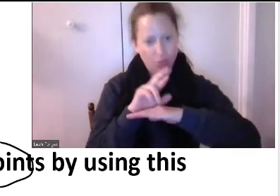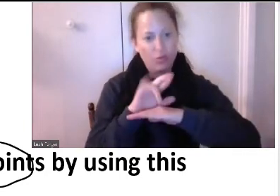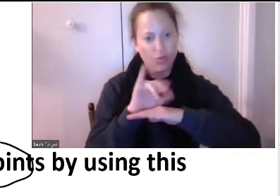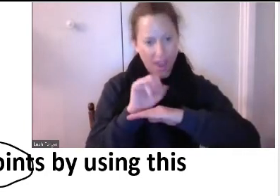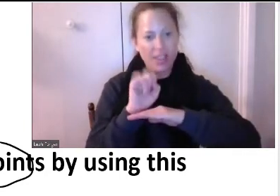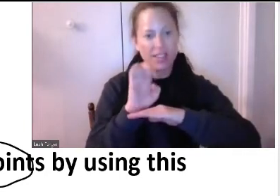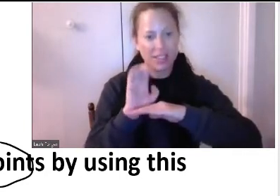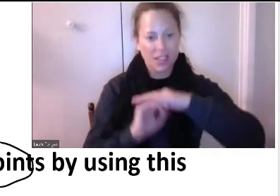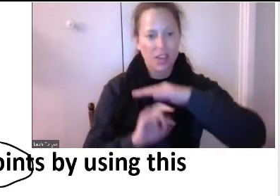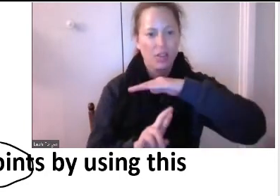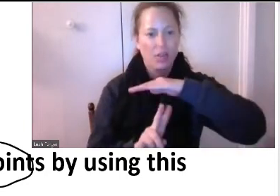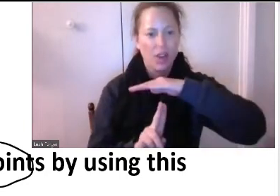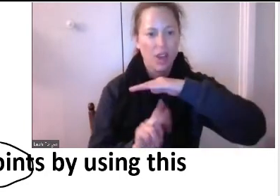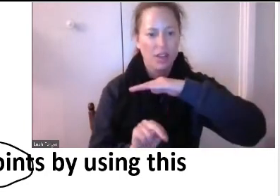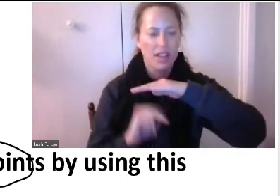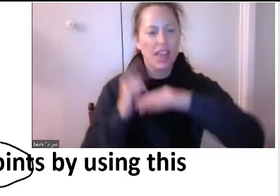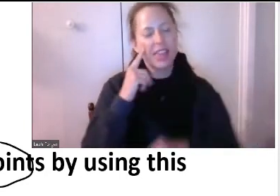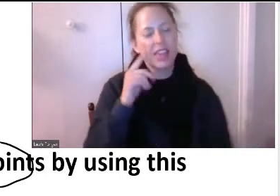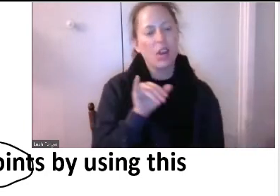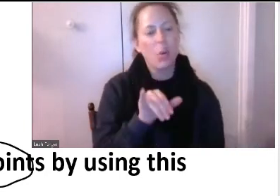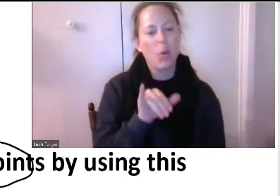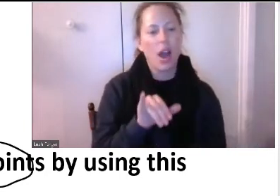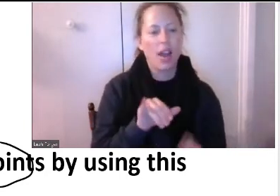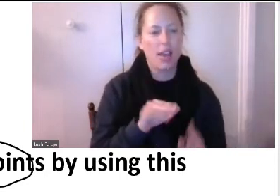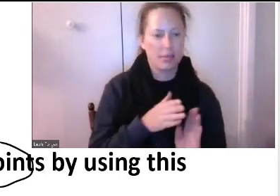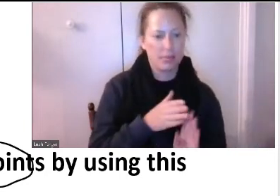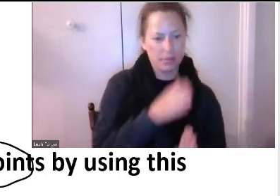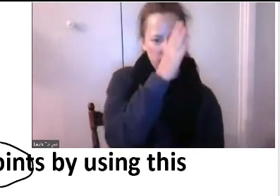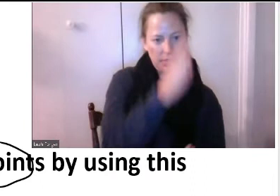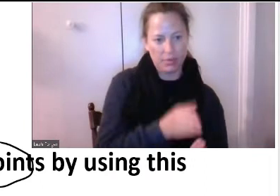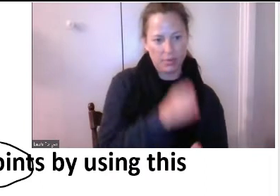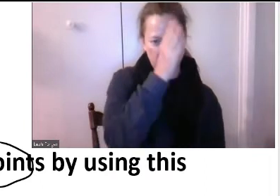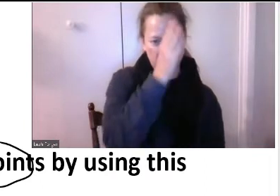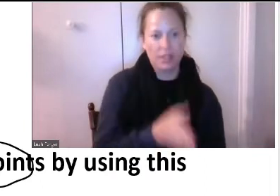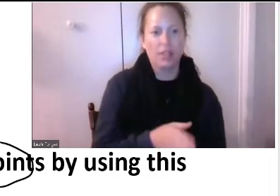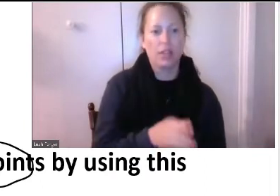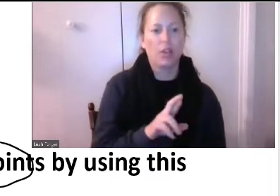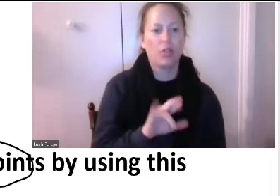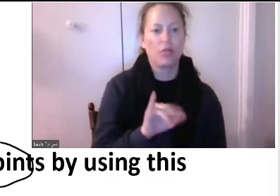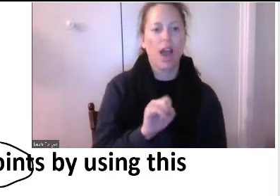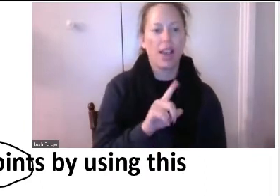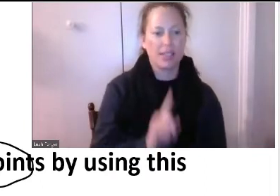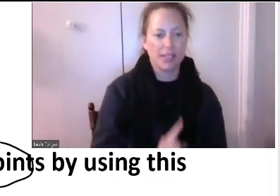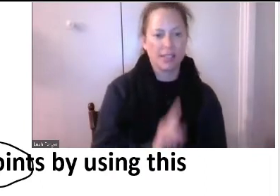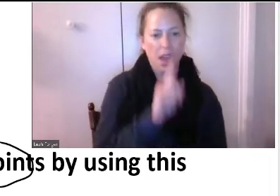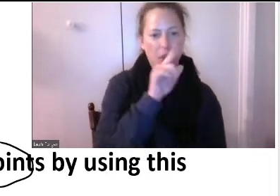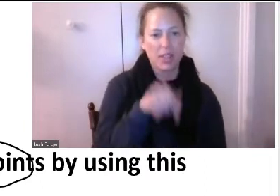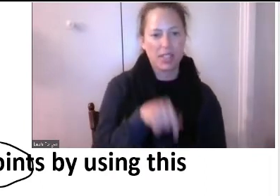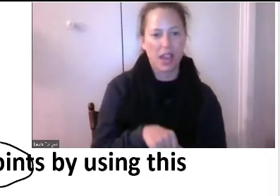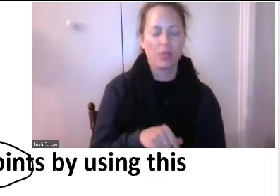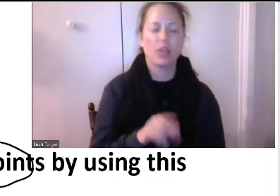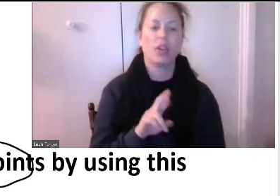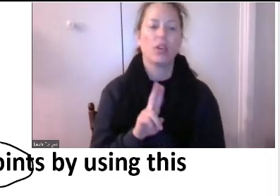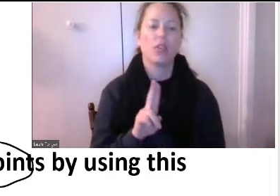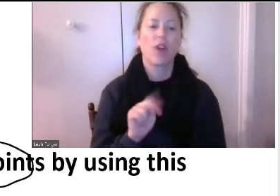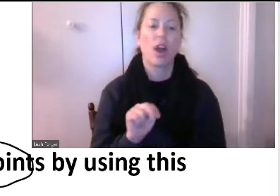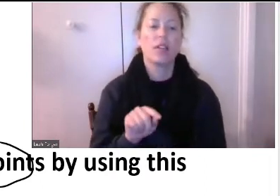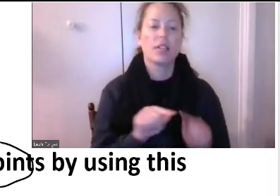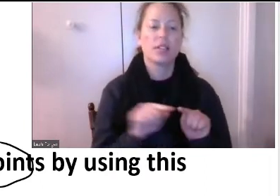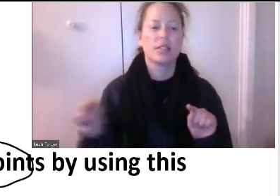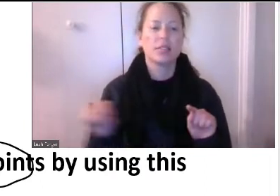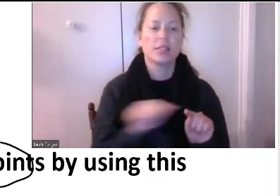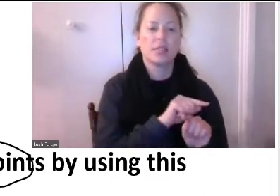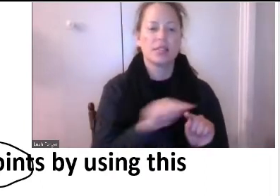because think of the y-axis, it goes up and down. That's rise. And the x is run. You go left to right. Think of